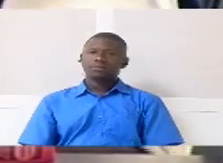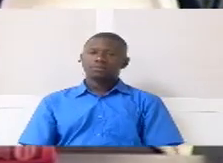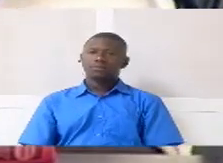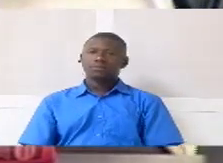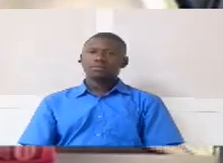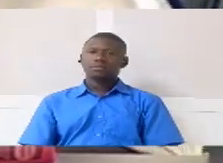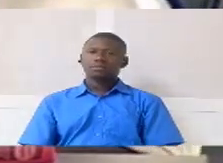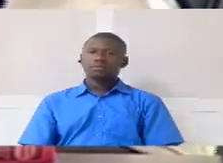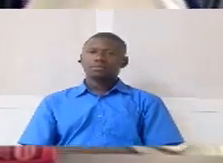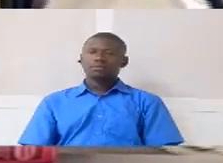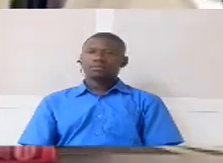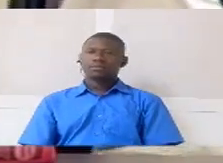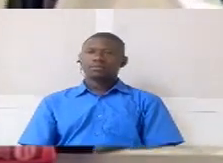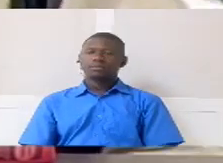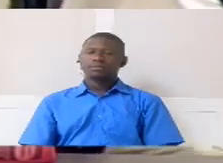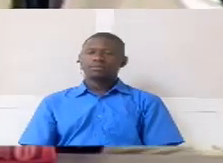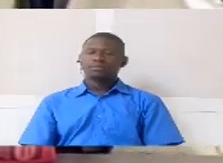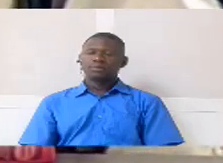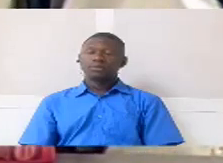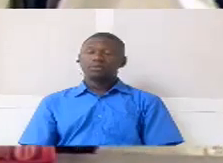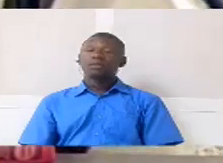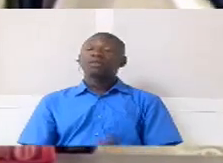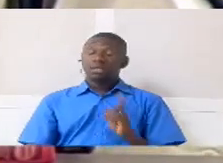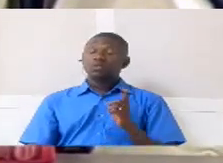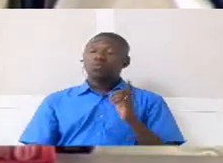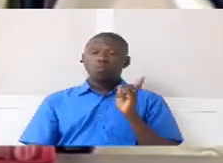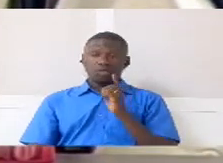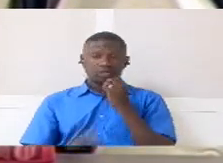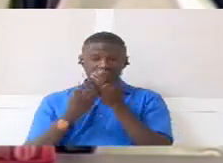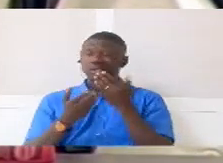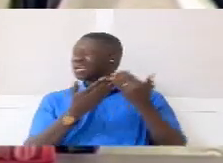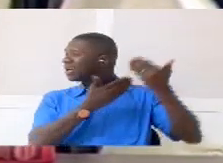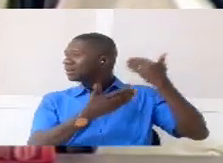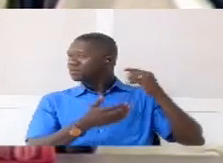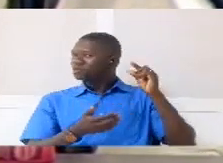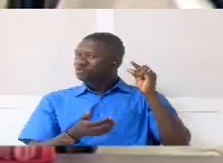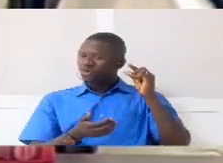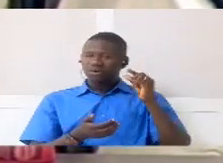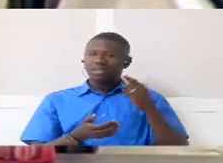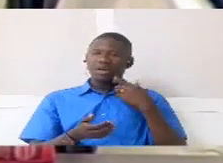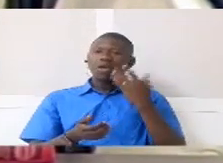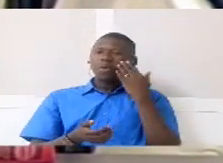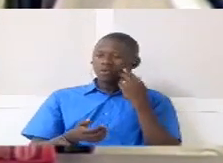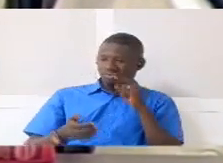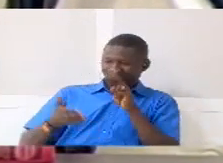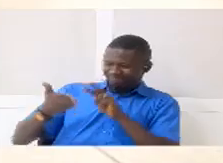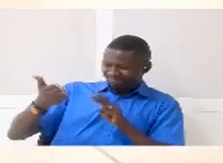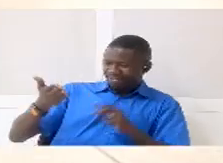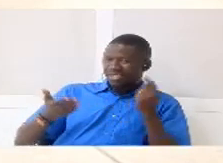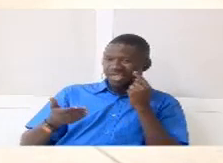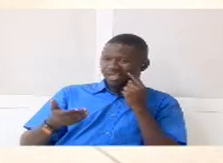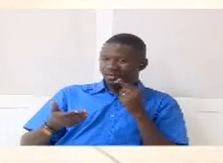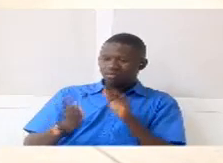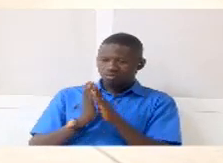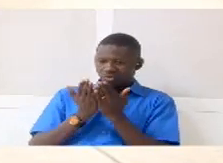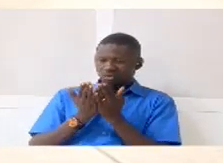ta wala nati sambanan ol to man tragedo. That is what I said just moments ago, that when you look at our daily occurrence book, you will